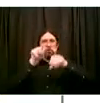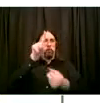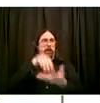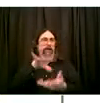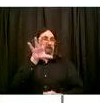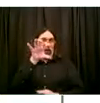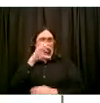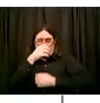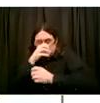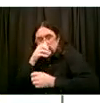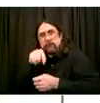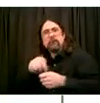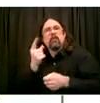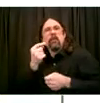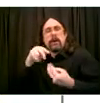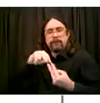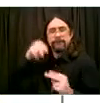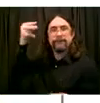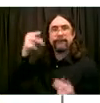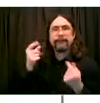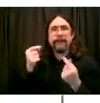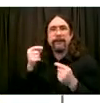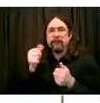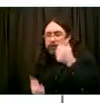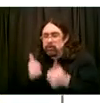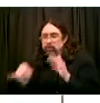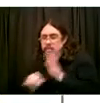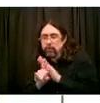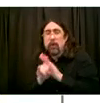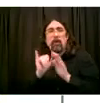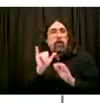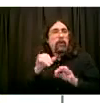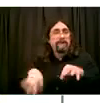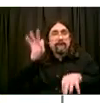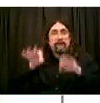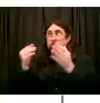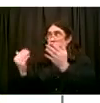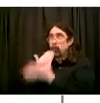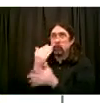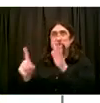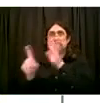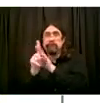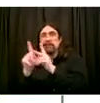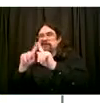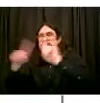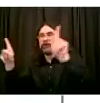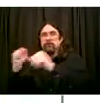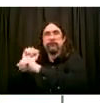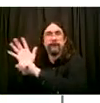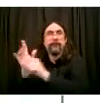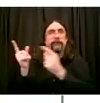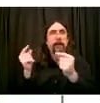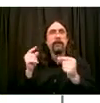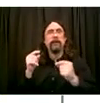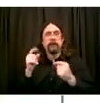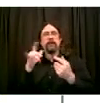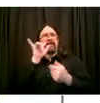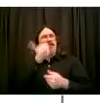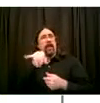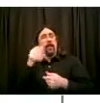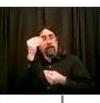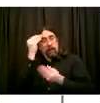have an additional lens into how the variants are evolving in New York City. And the final thing that I will say